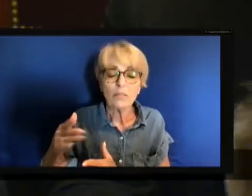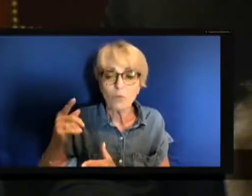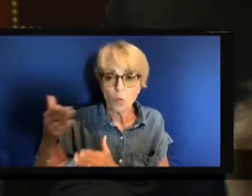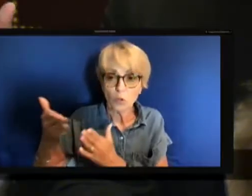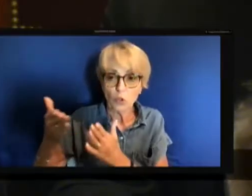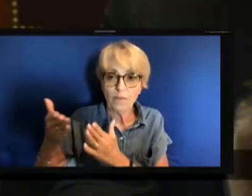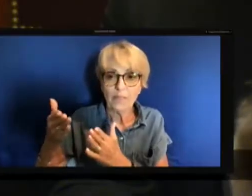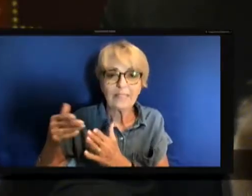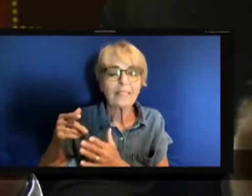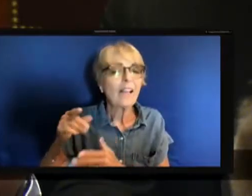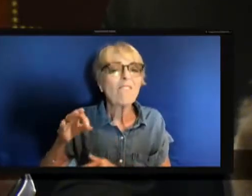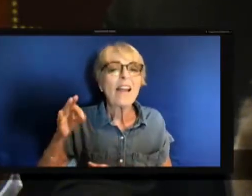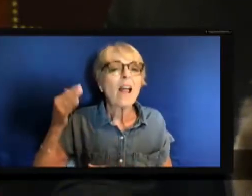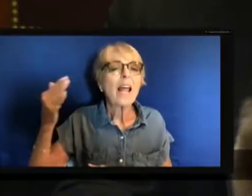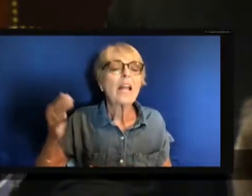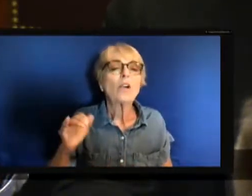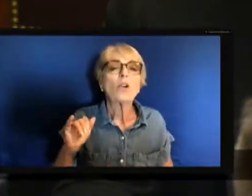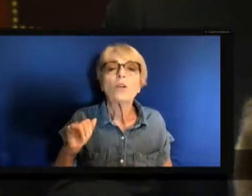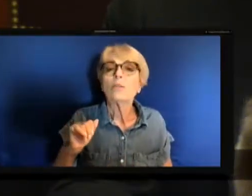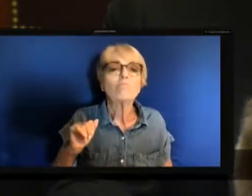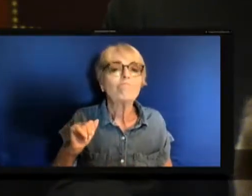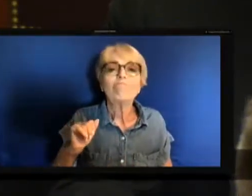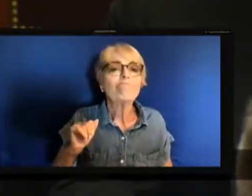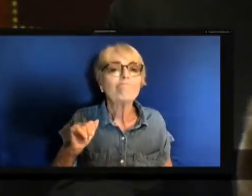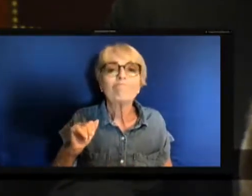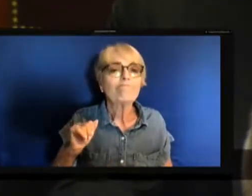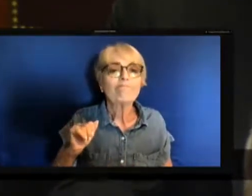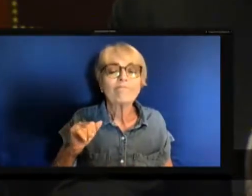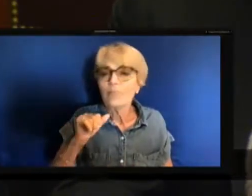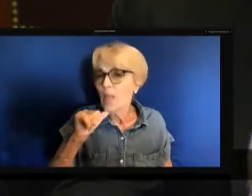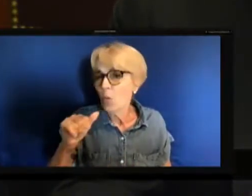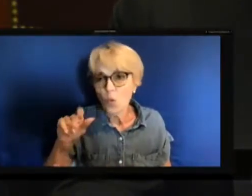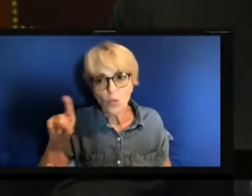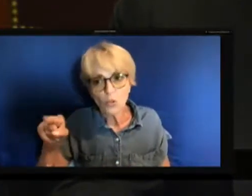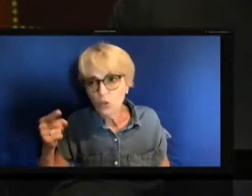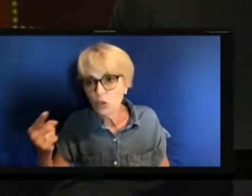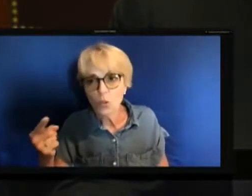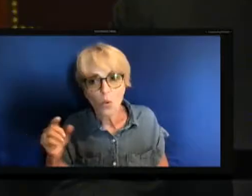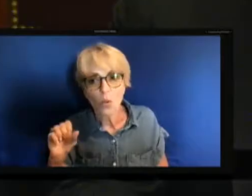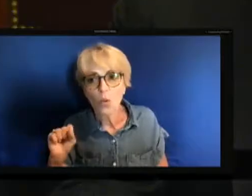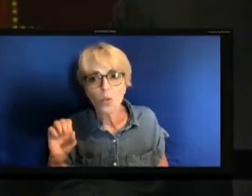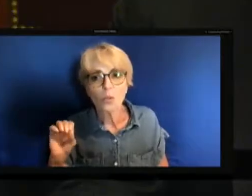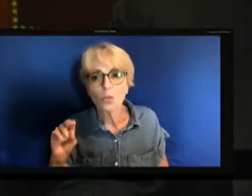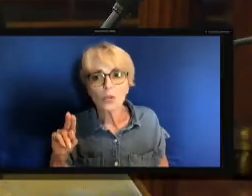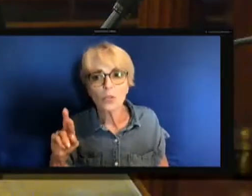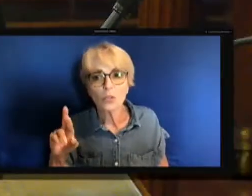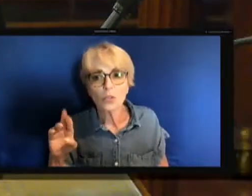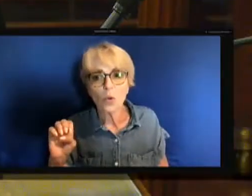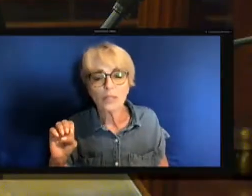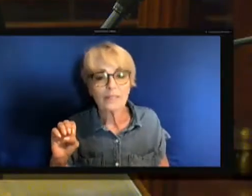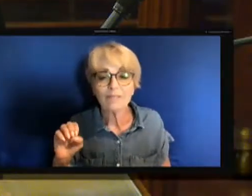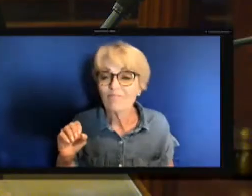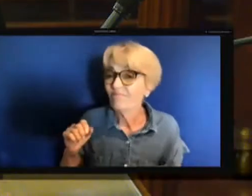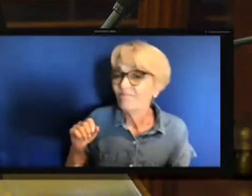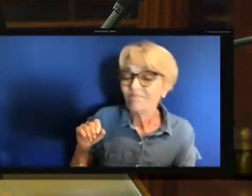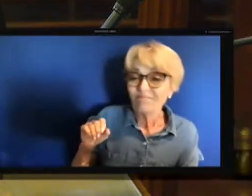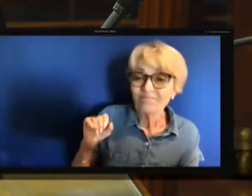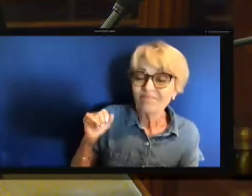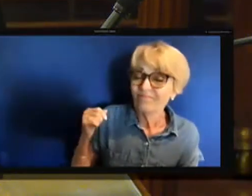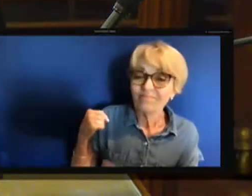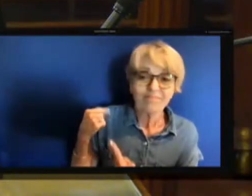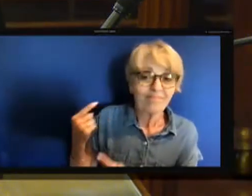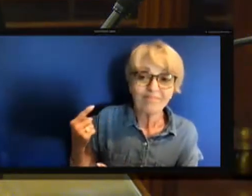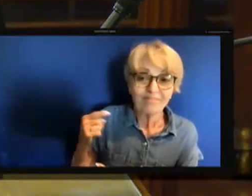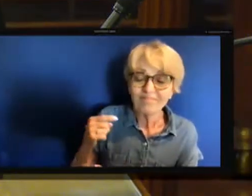you find out later on that they really weren't sole source? I have not had that occasion happen,